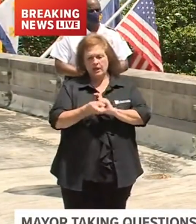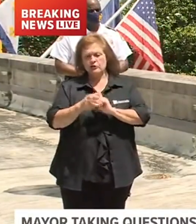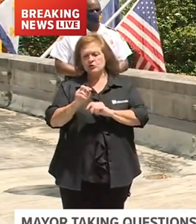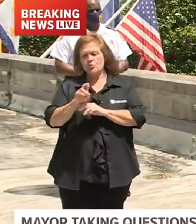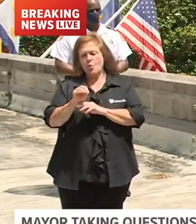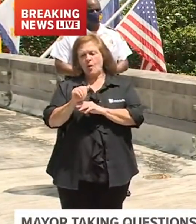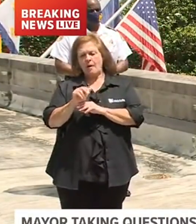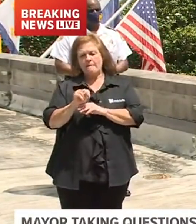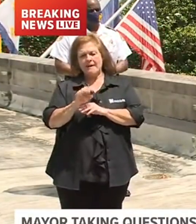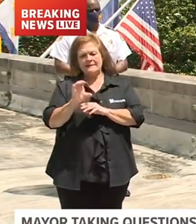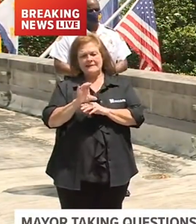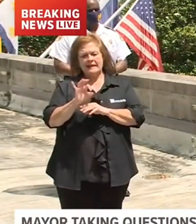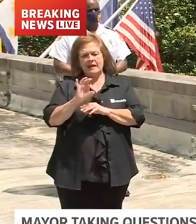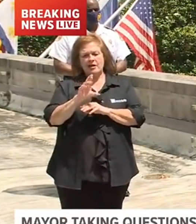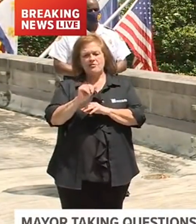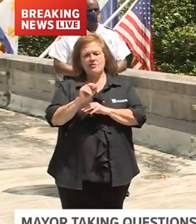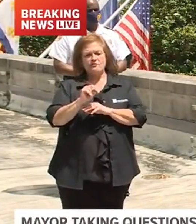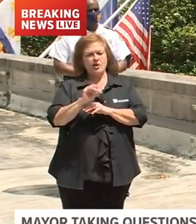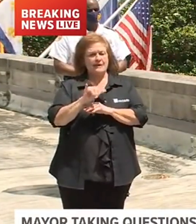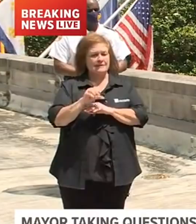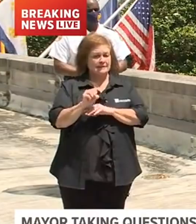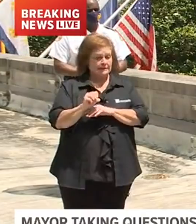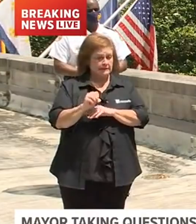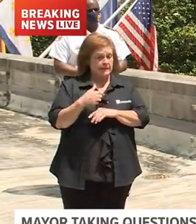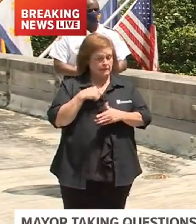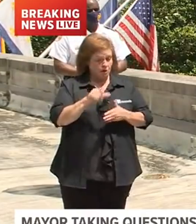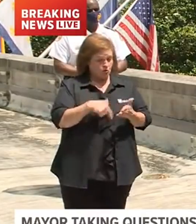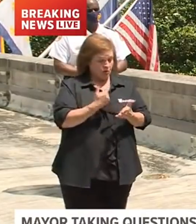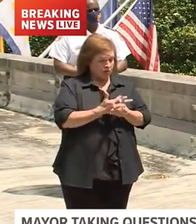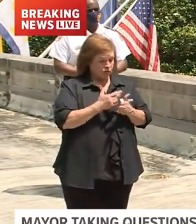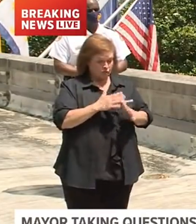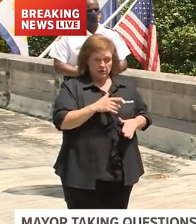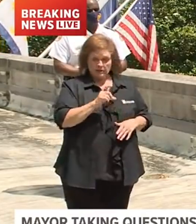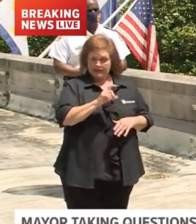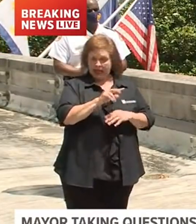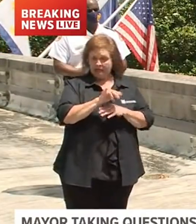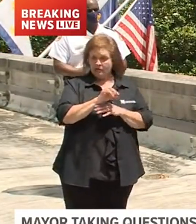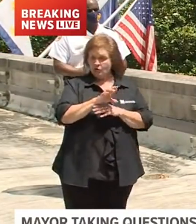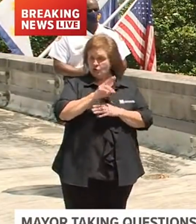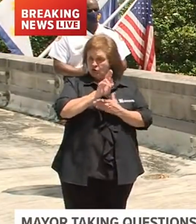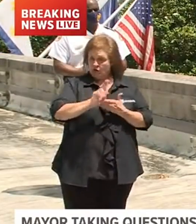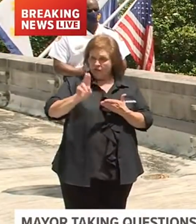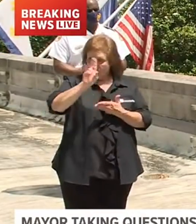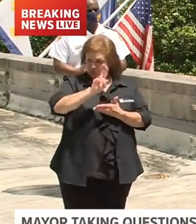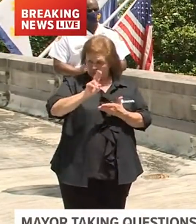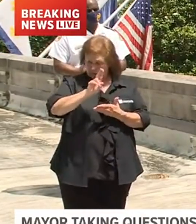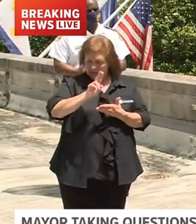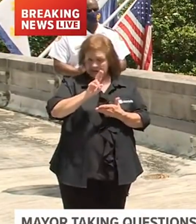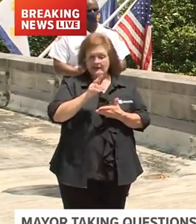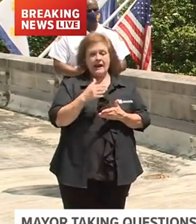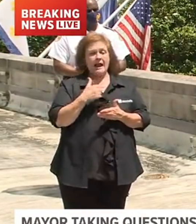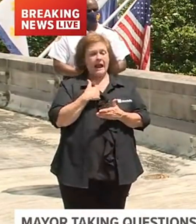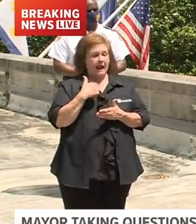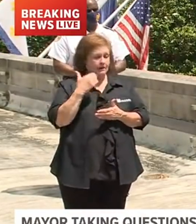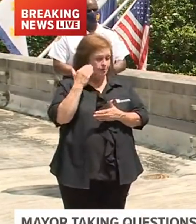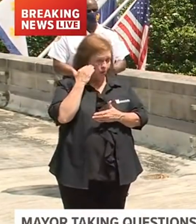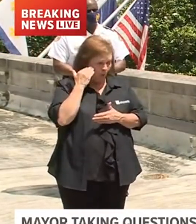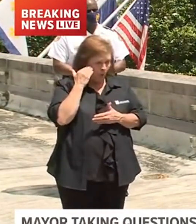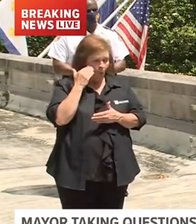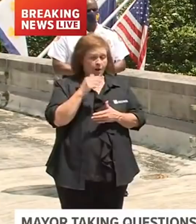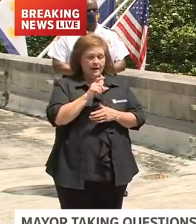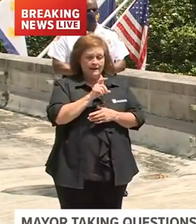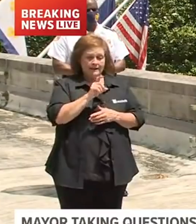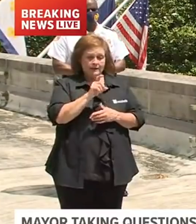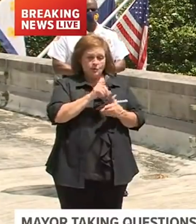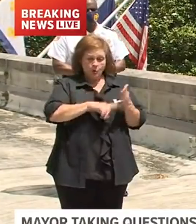Dr. Norman C. Francis. I'm a graduate of Xavier University of Louisiana. I know what